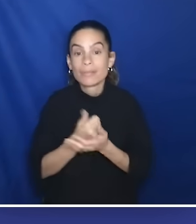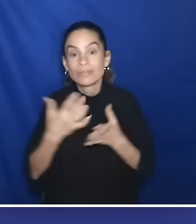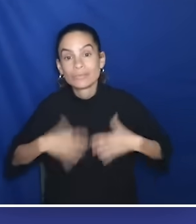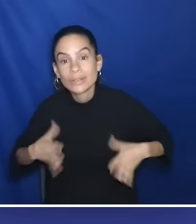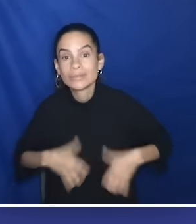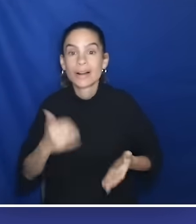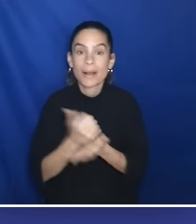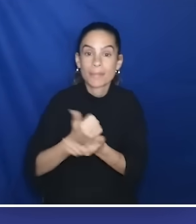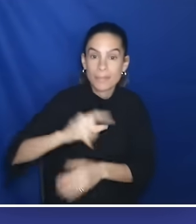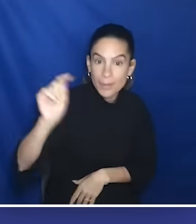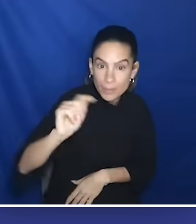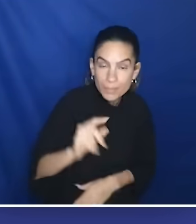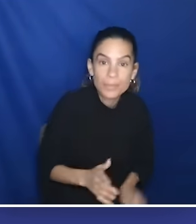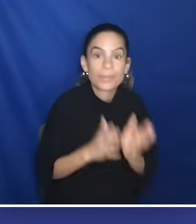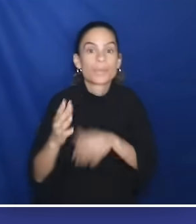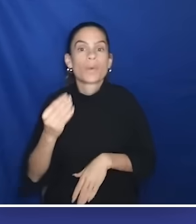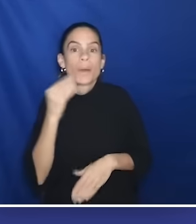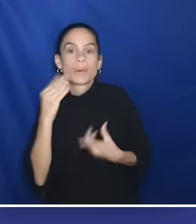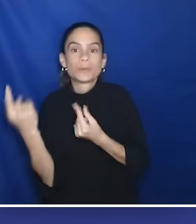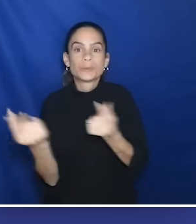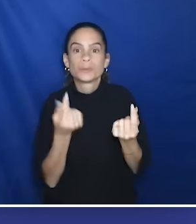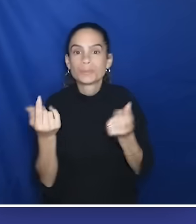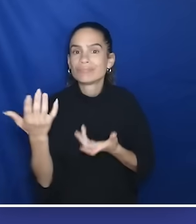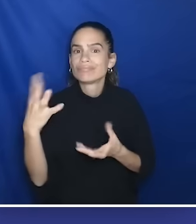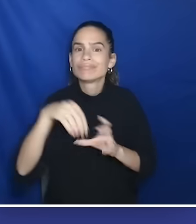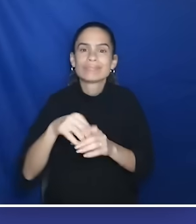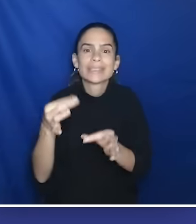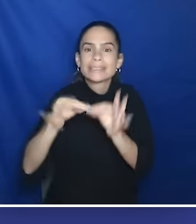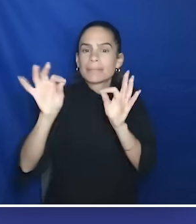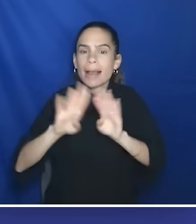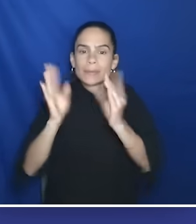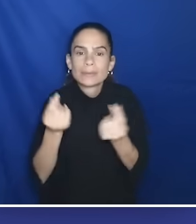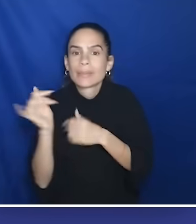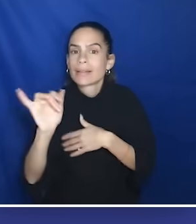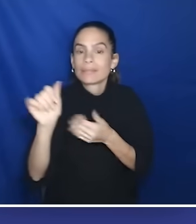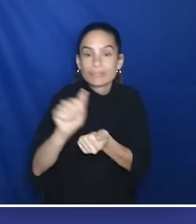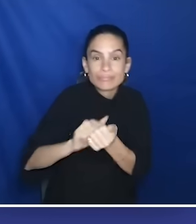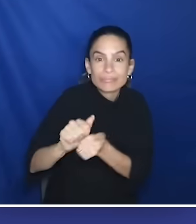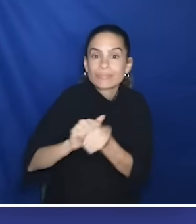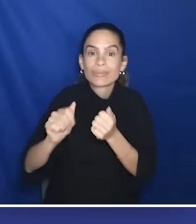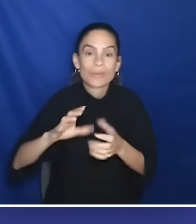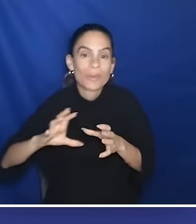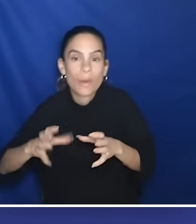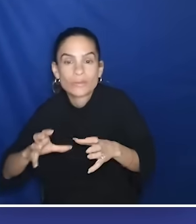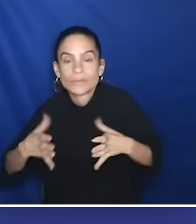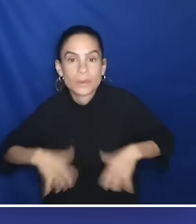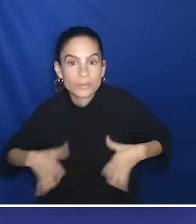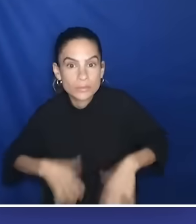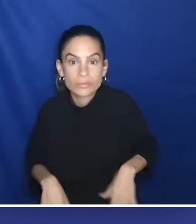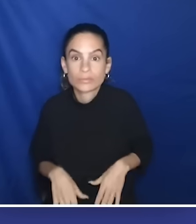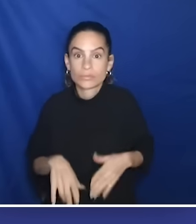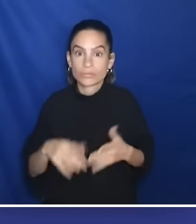bathing, and dressing, and using the restroom. And homemaking involves light housekeeping, like dishes or